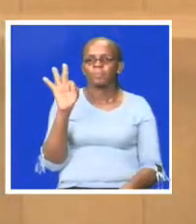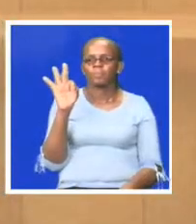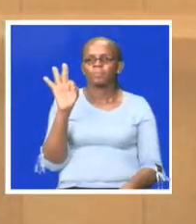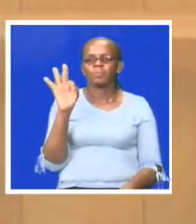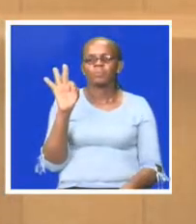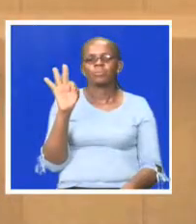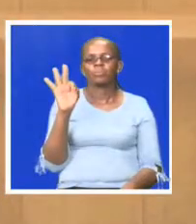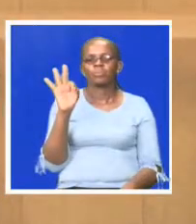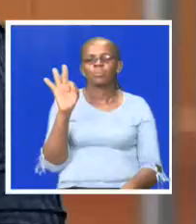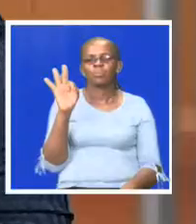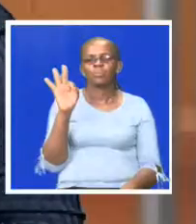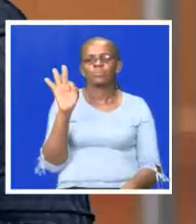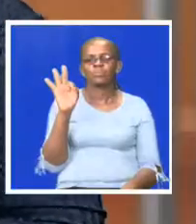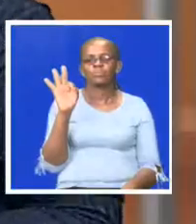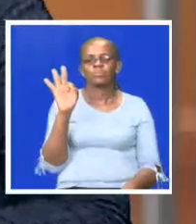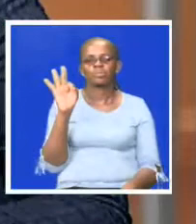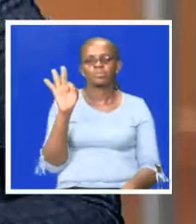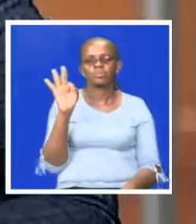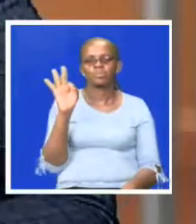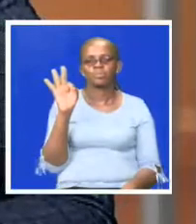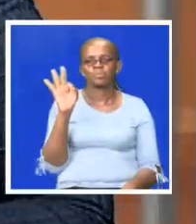3,